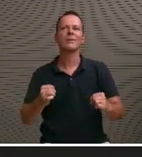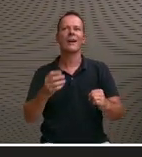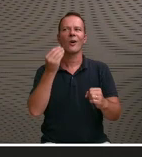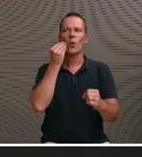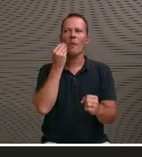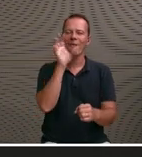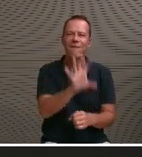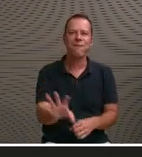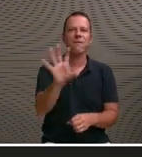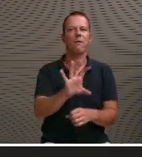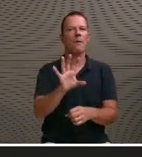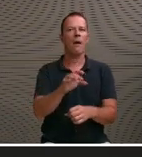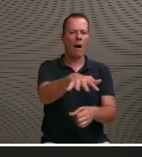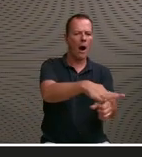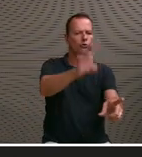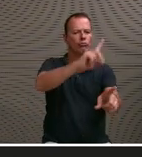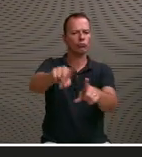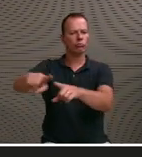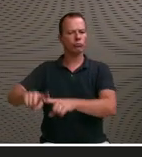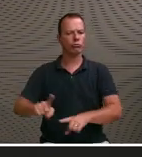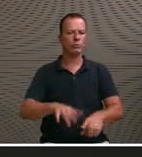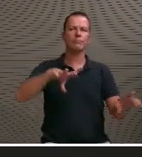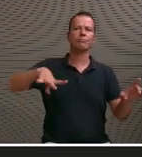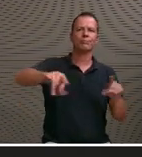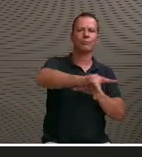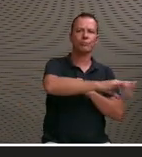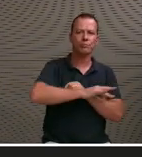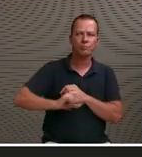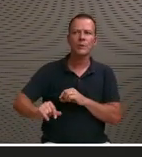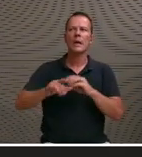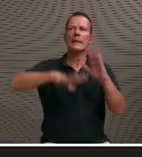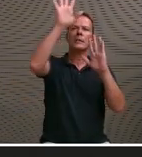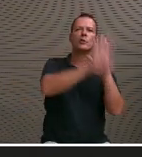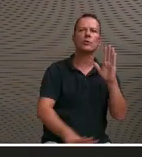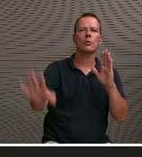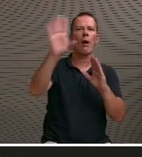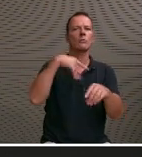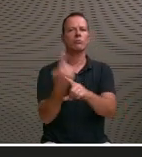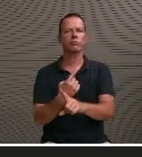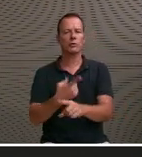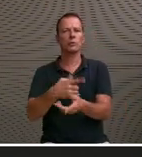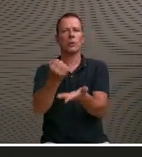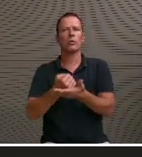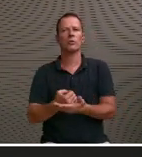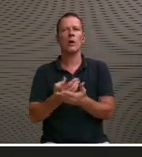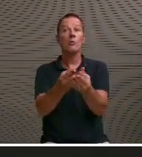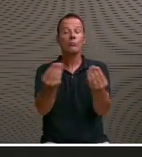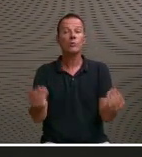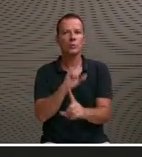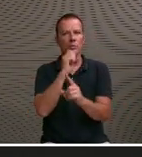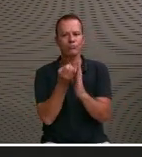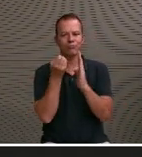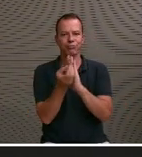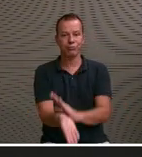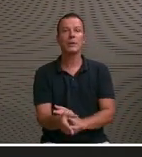of national and local subsidies and incentive schemes and, of course, other blended finance opportunities. And finally, the eighth one is